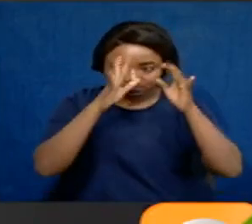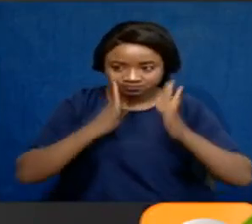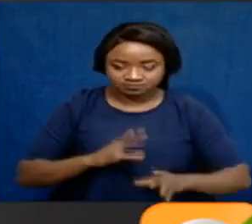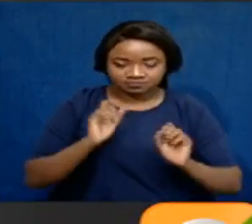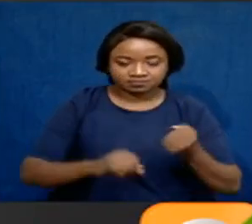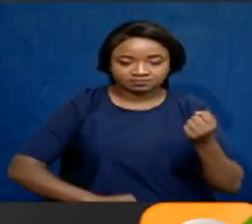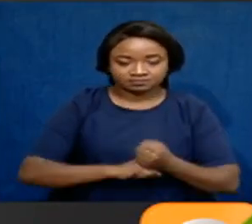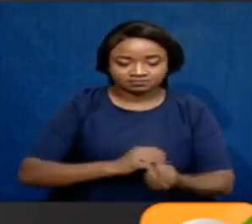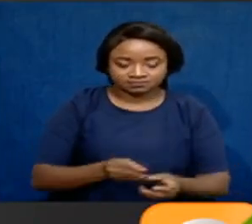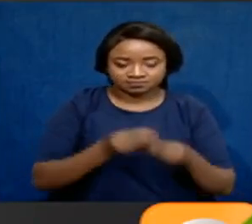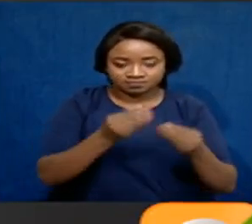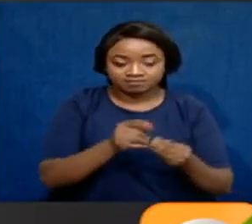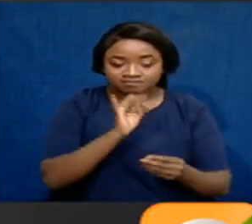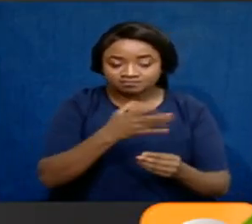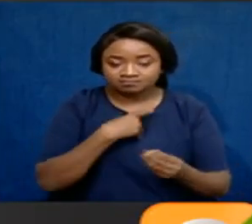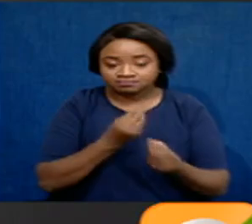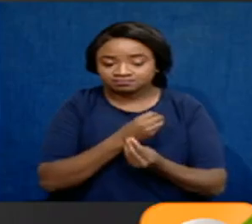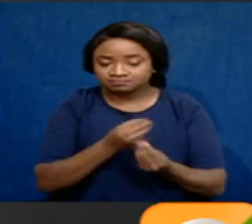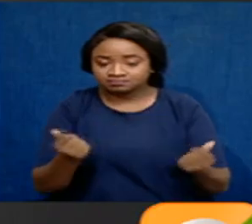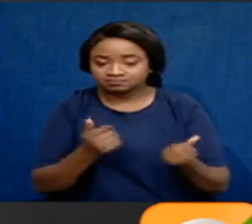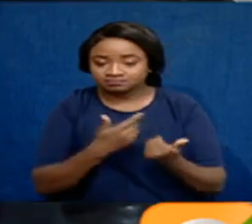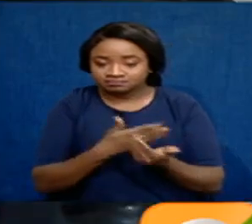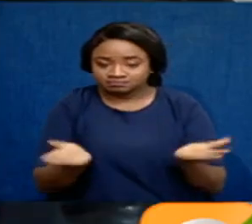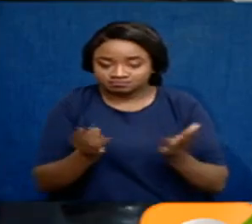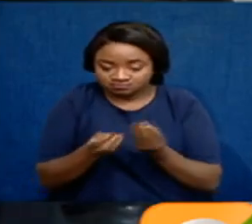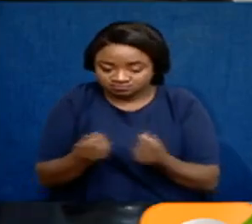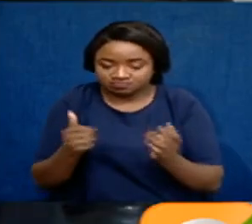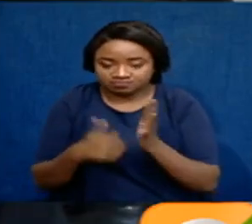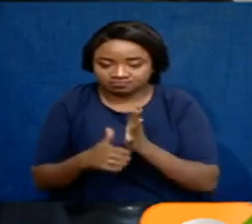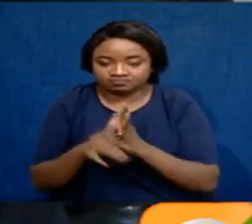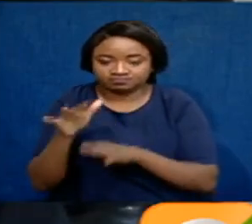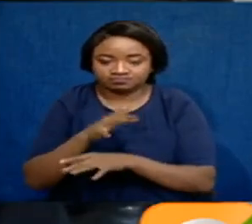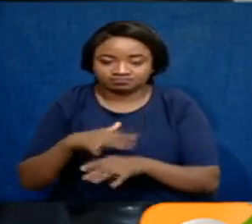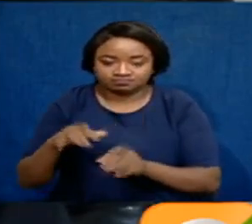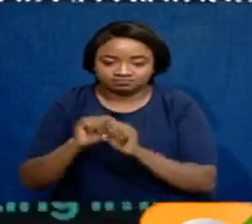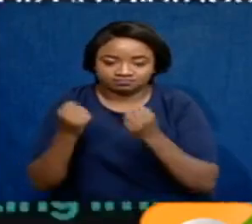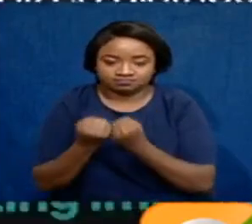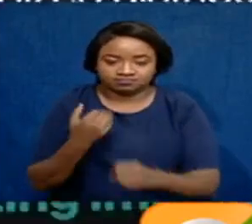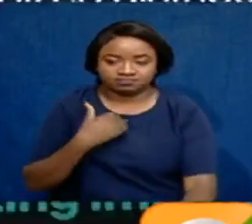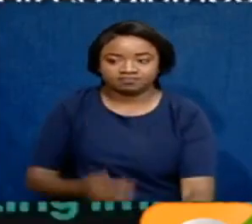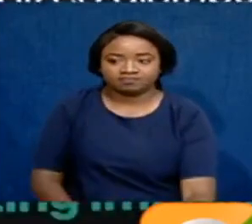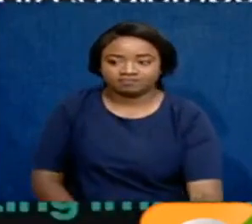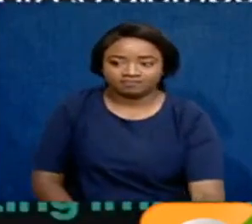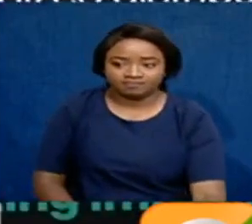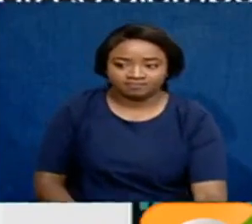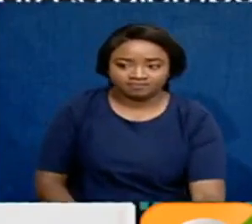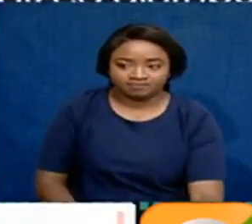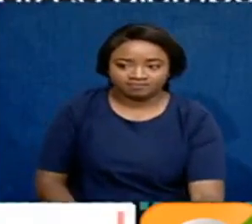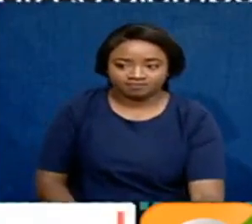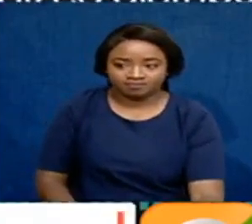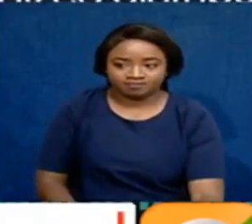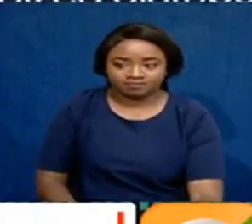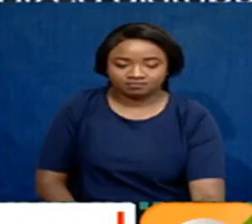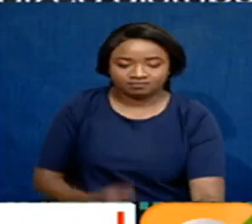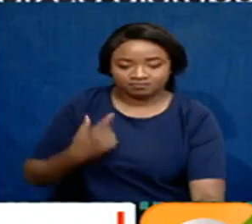to scale and commercialize solutions that address pressing societal challenges. We continue to see